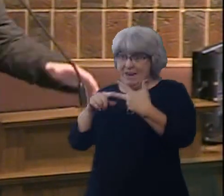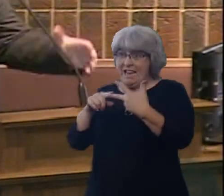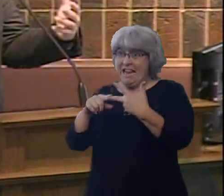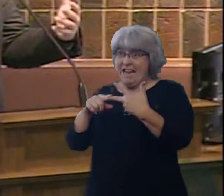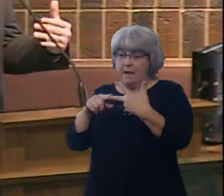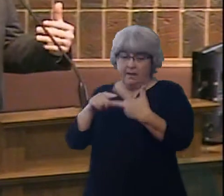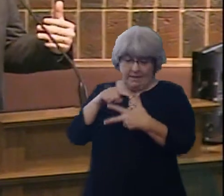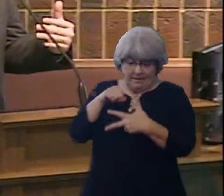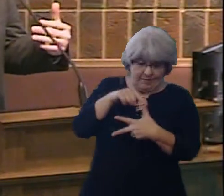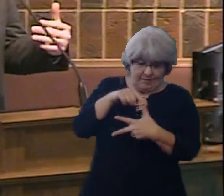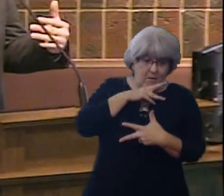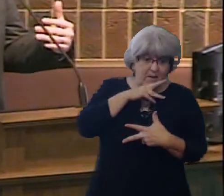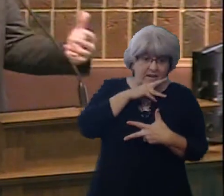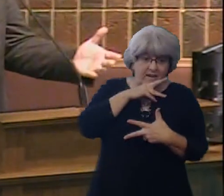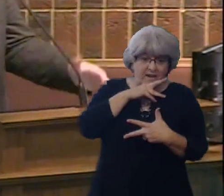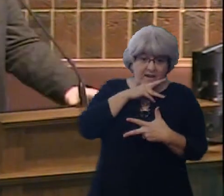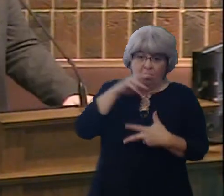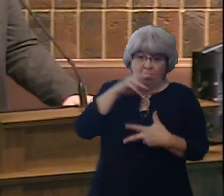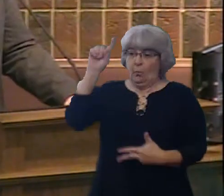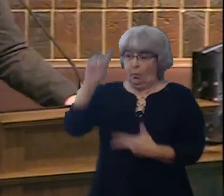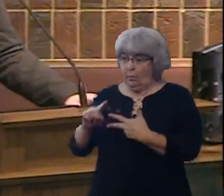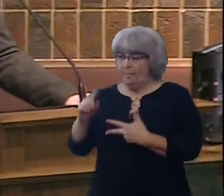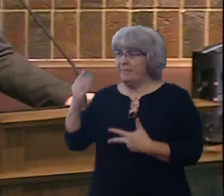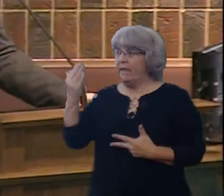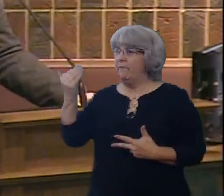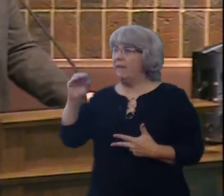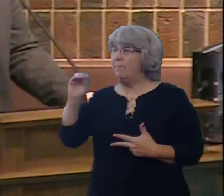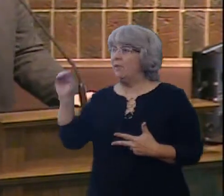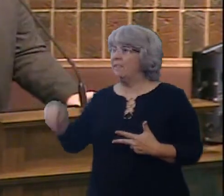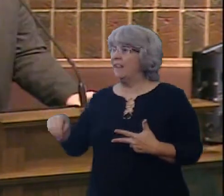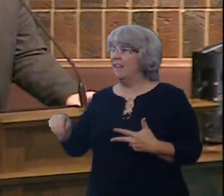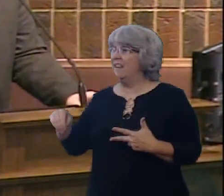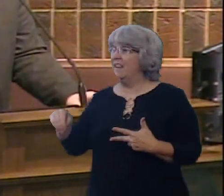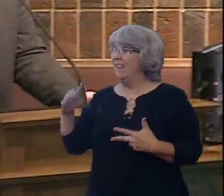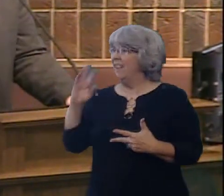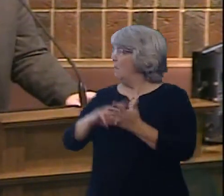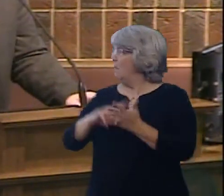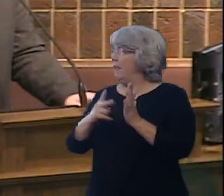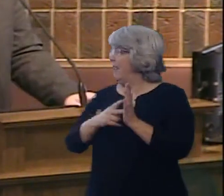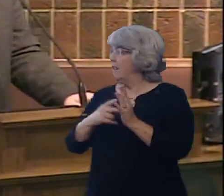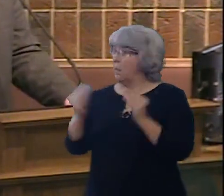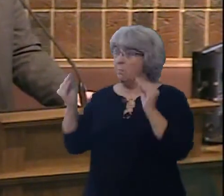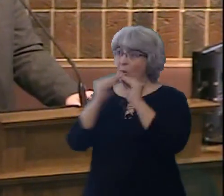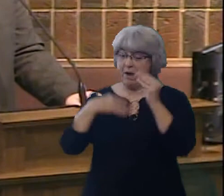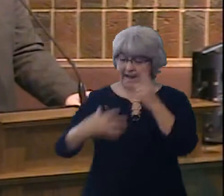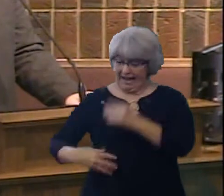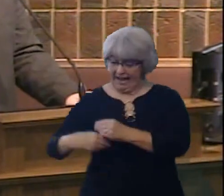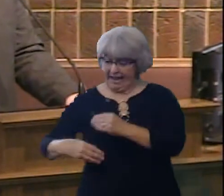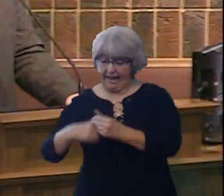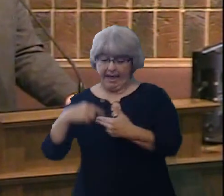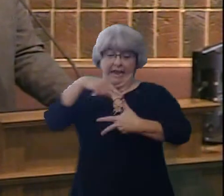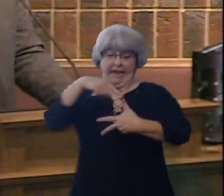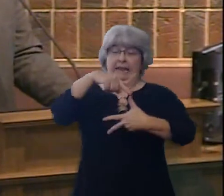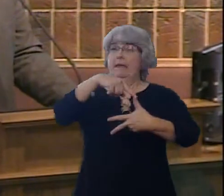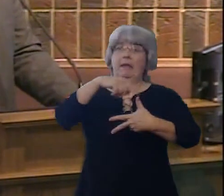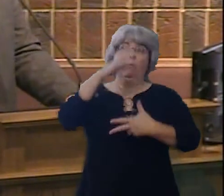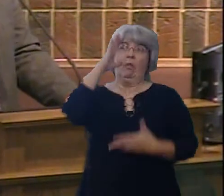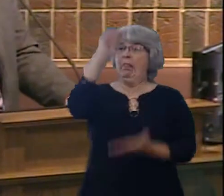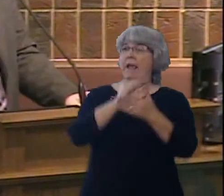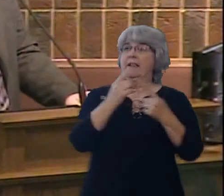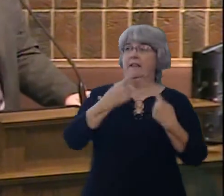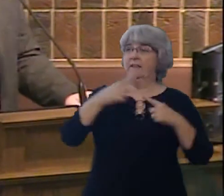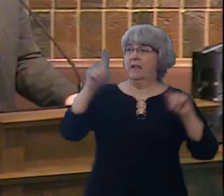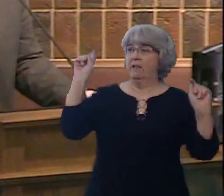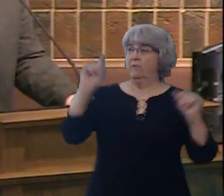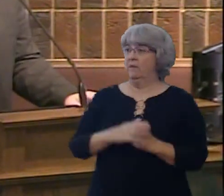So maybe one thing that we can do is just look at this list right here and say, this week, I'm going to try to be